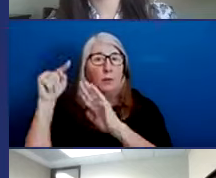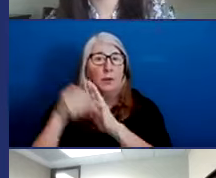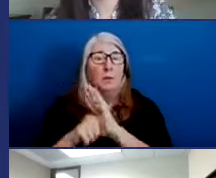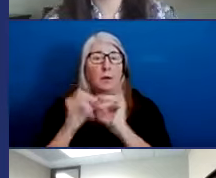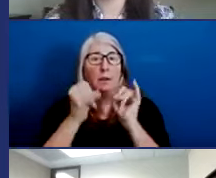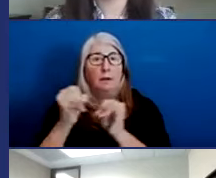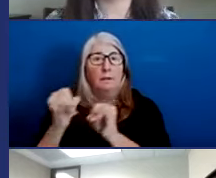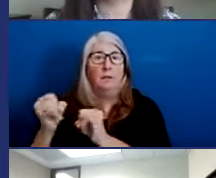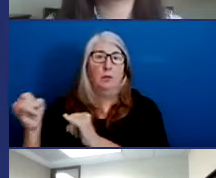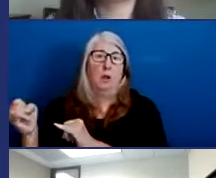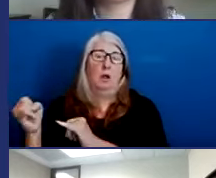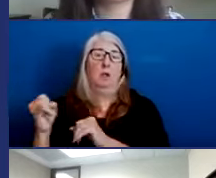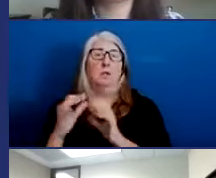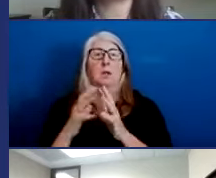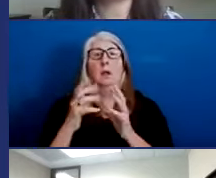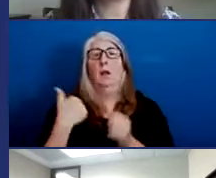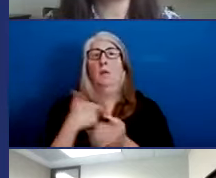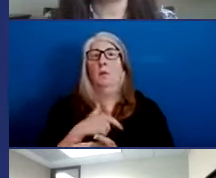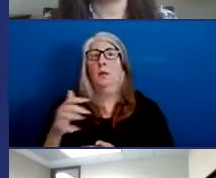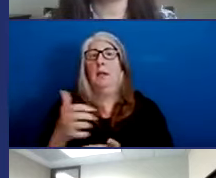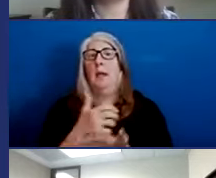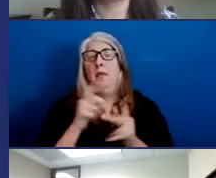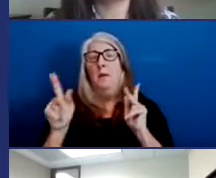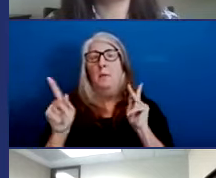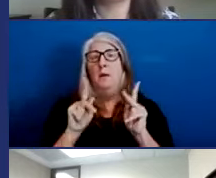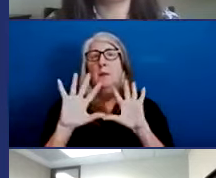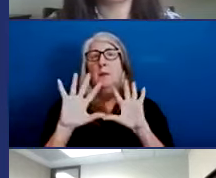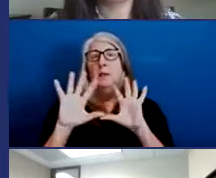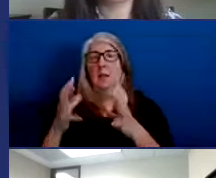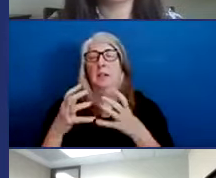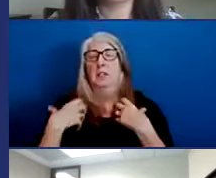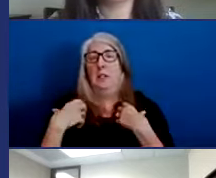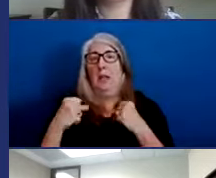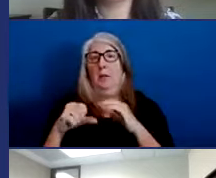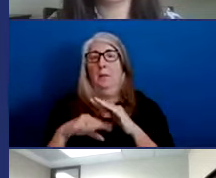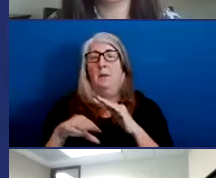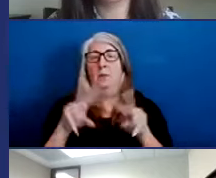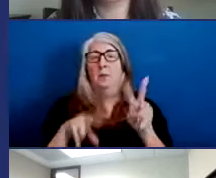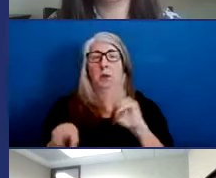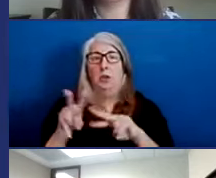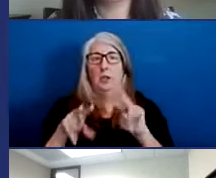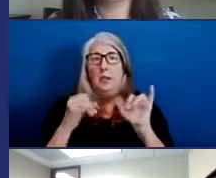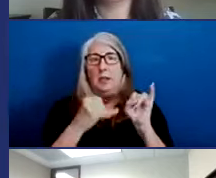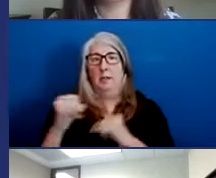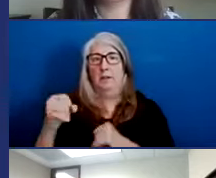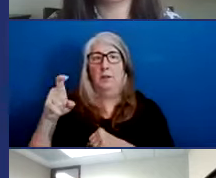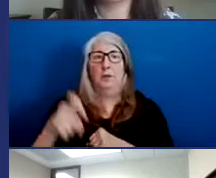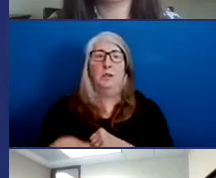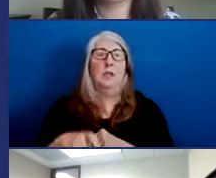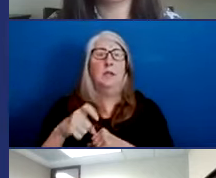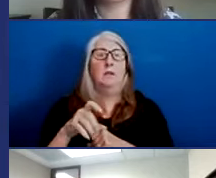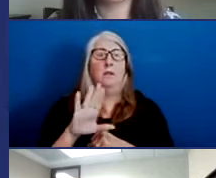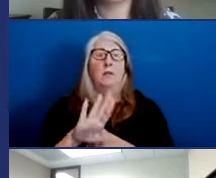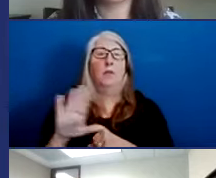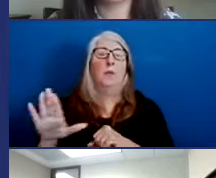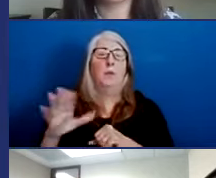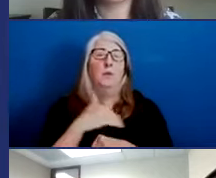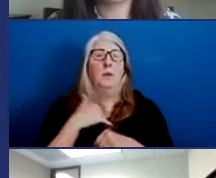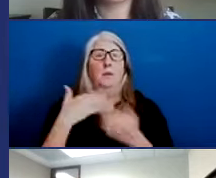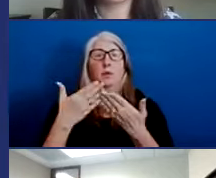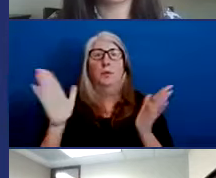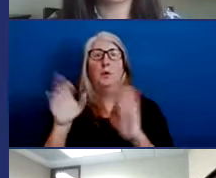level. A lot of what we gather is population health based and trying to look at individual needs of members across the state.